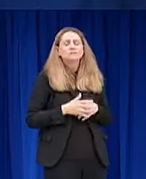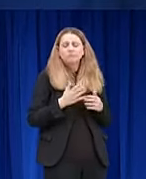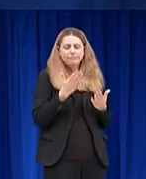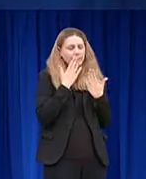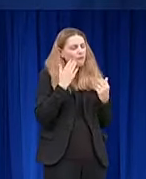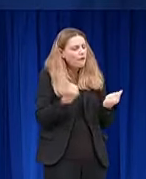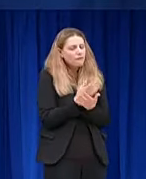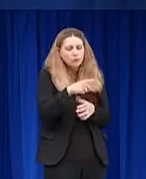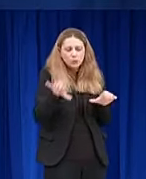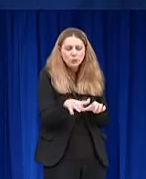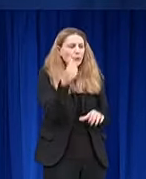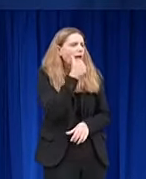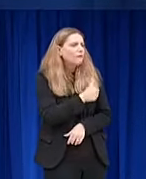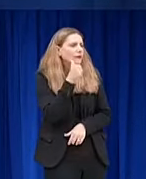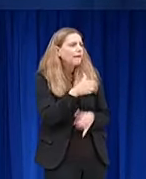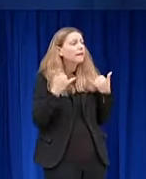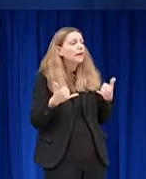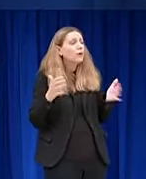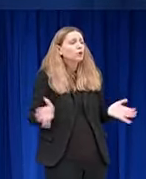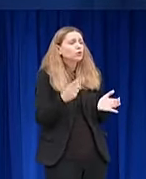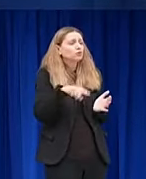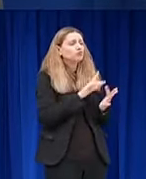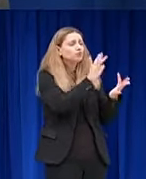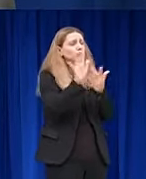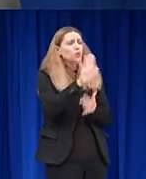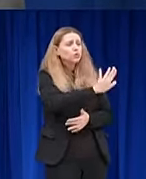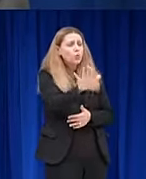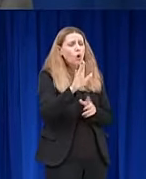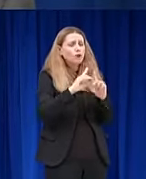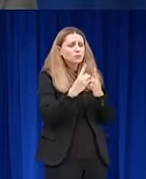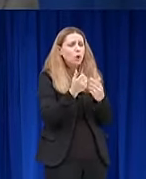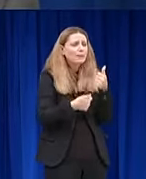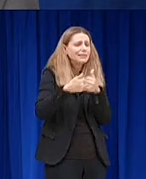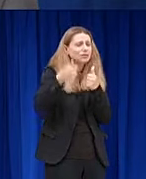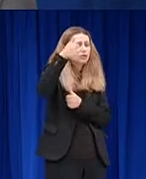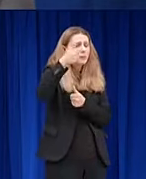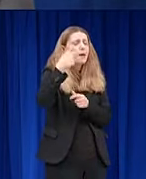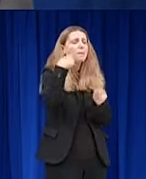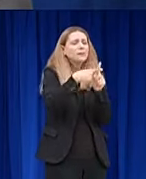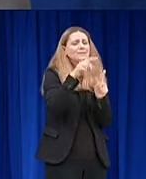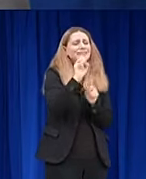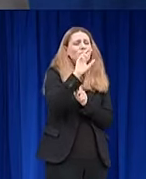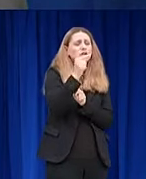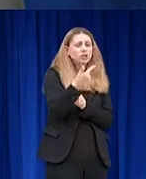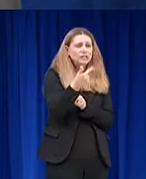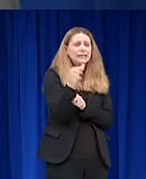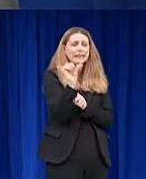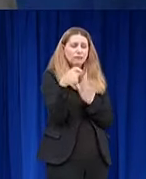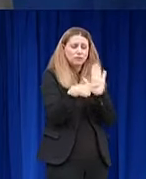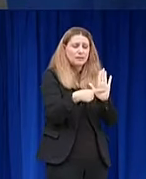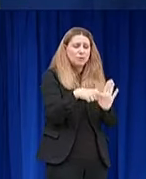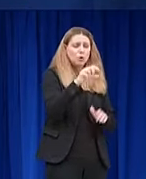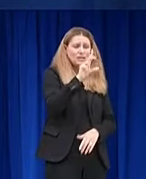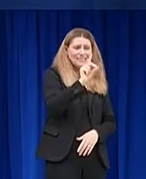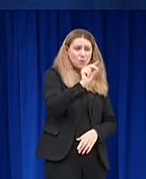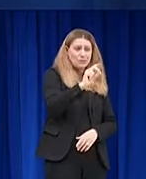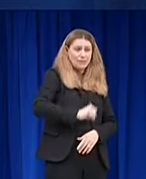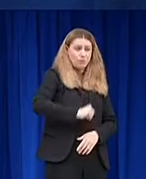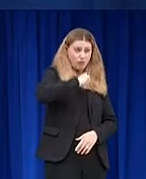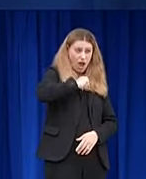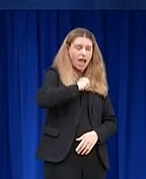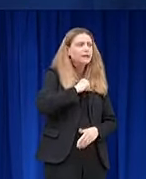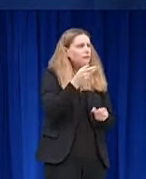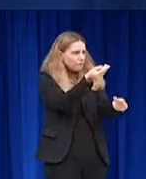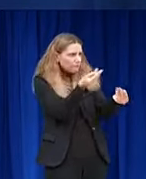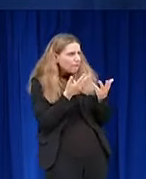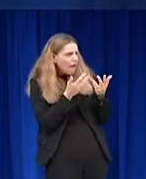out to department leadership through your chains of command and through employee resource groups like DoD Pride to let us know how we can continue